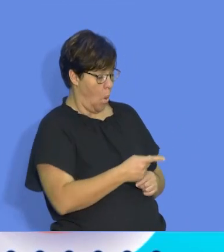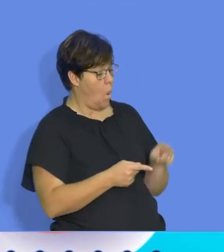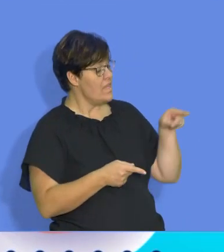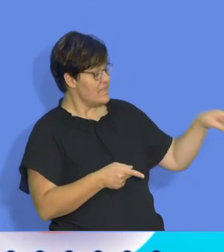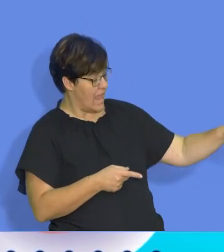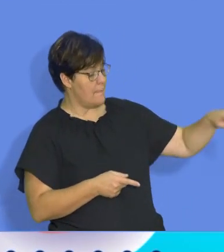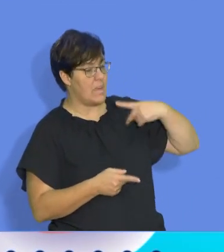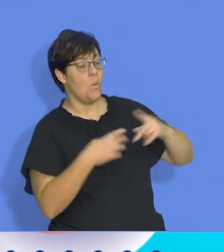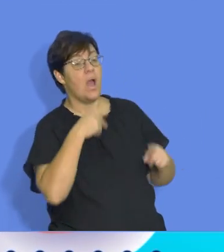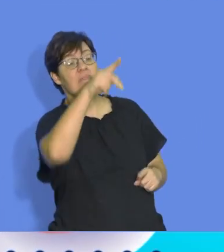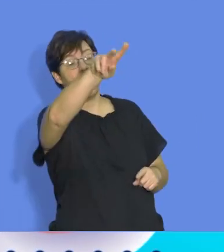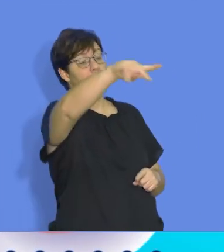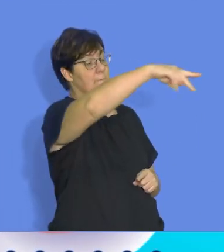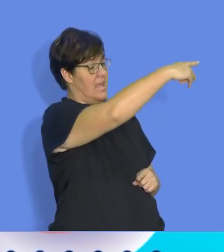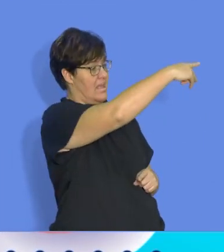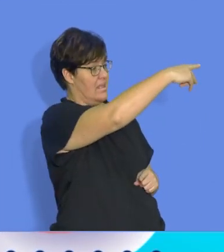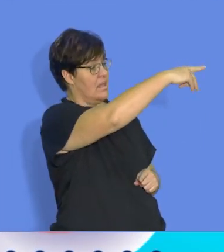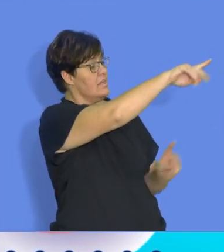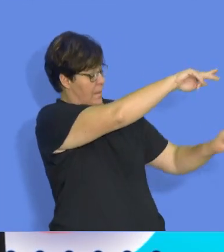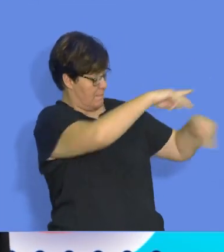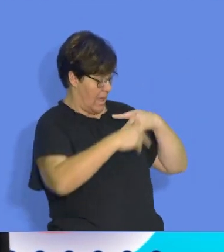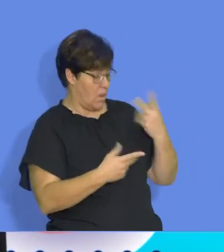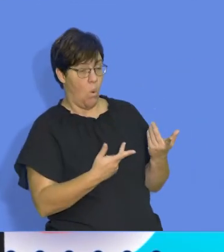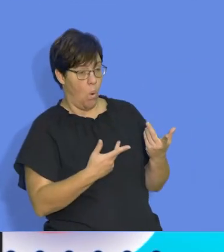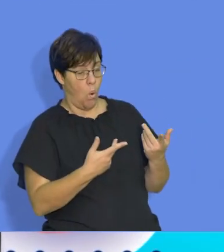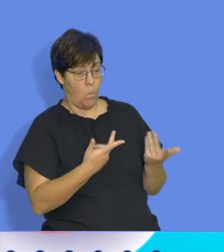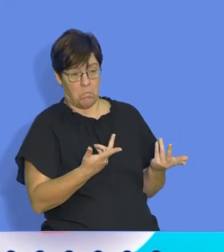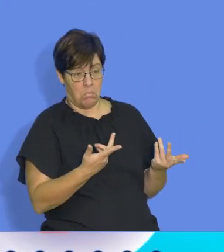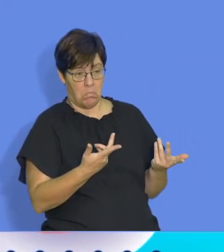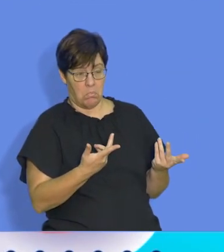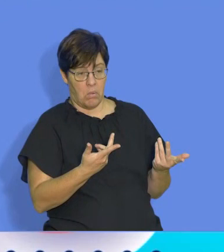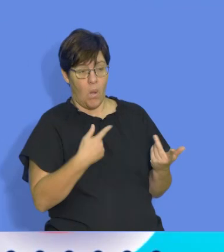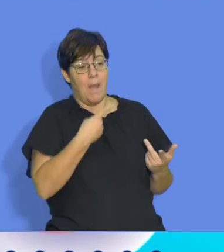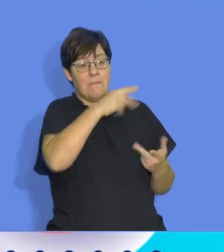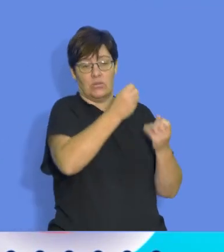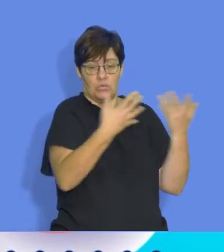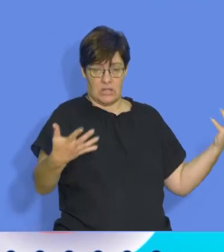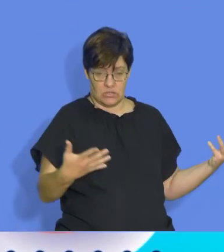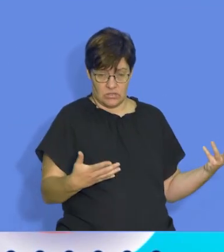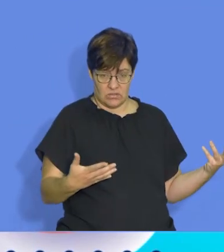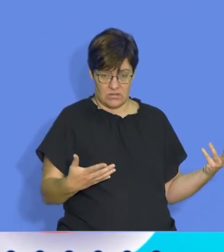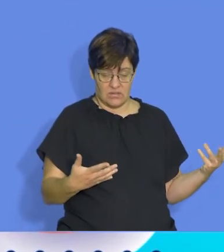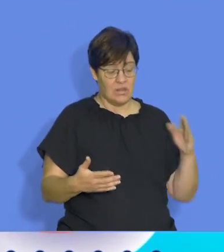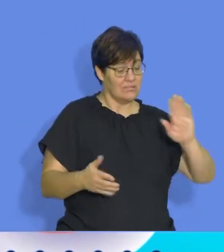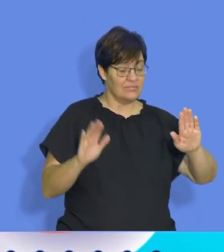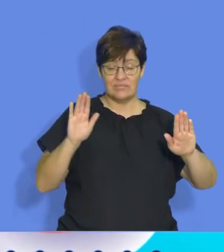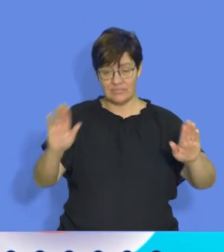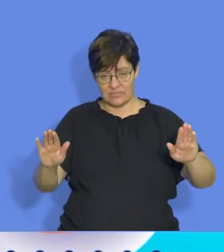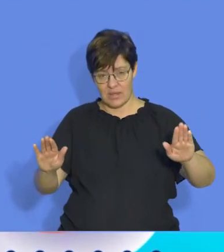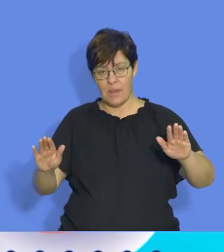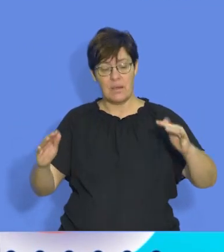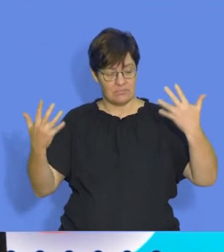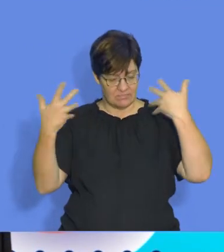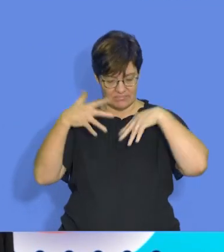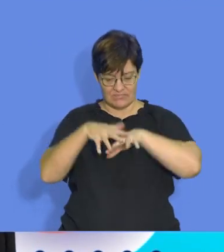you money, right? So keep this in mind, that your input VAT and your output VAT would flow